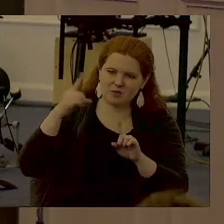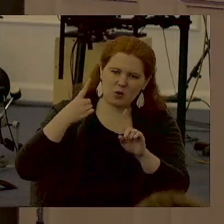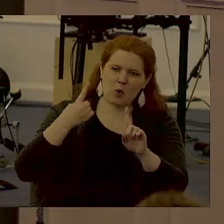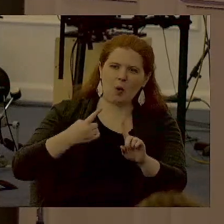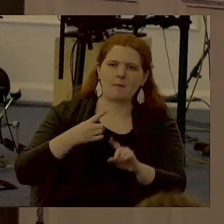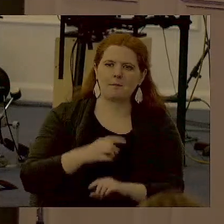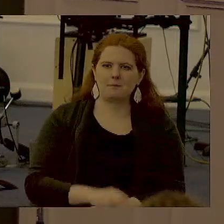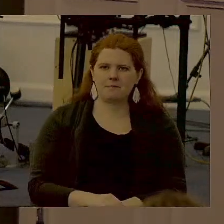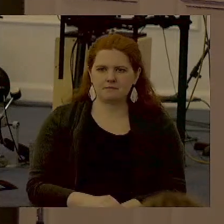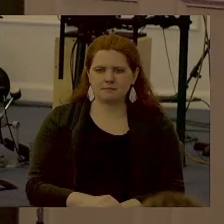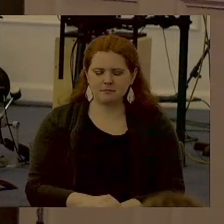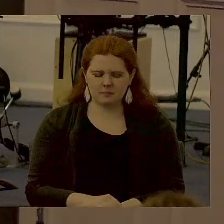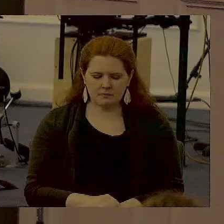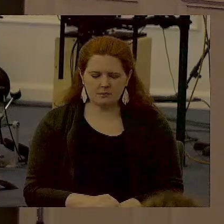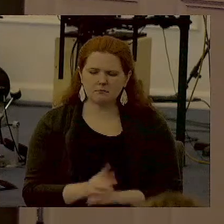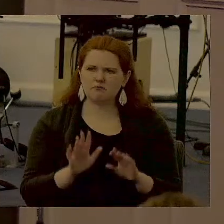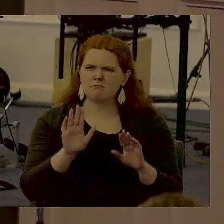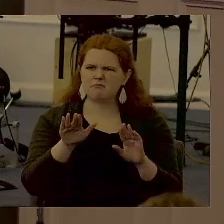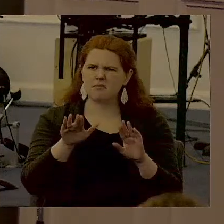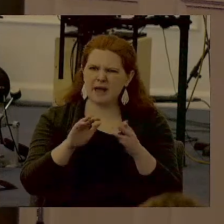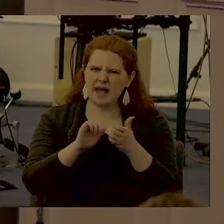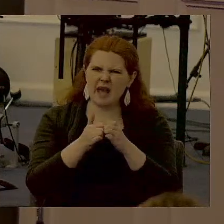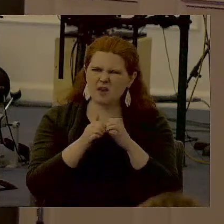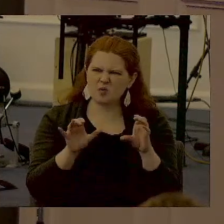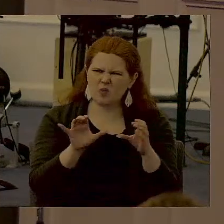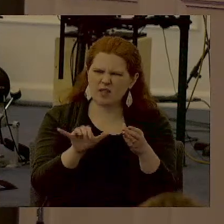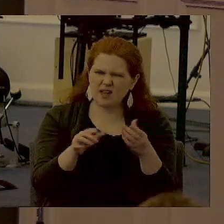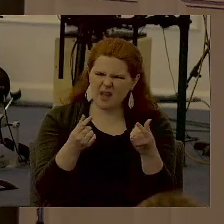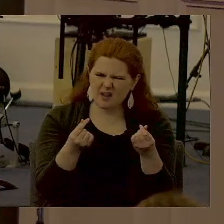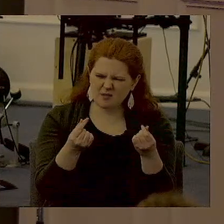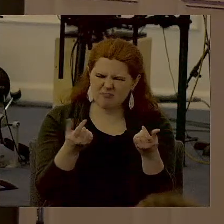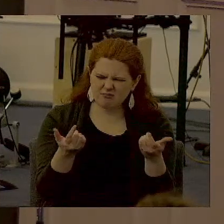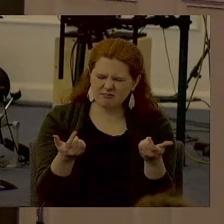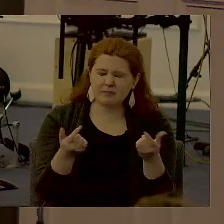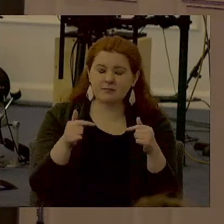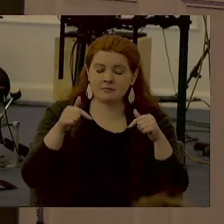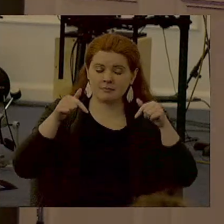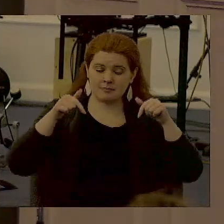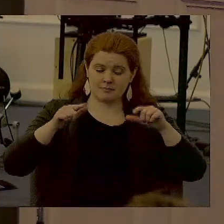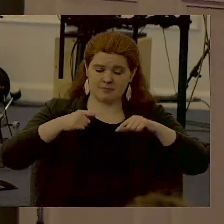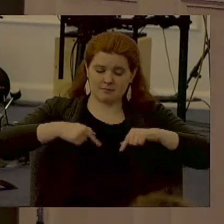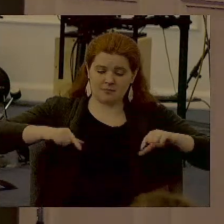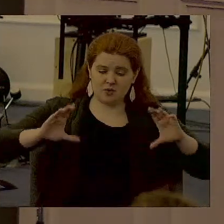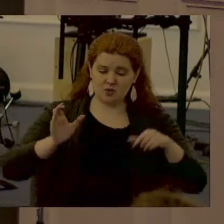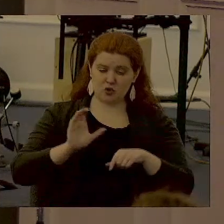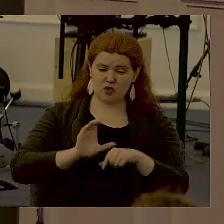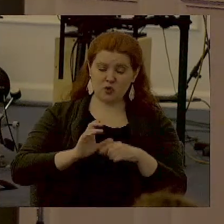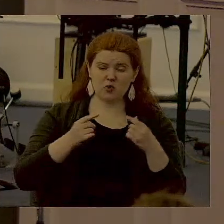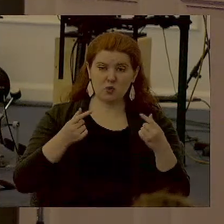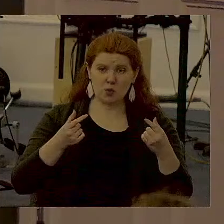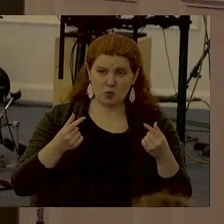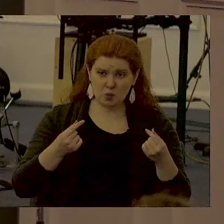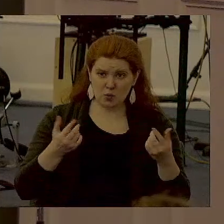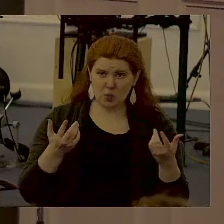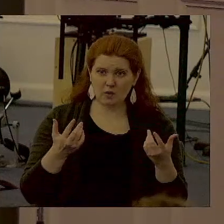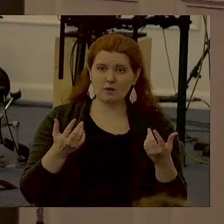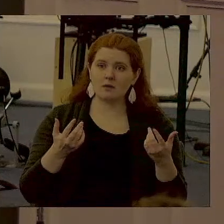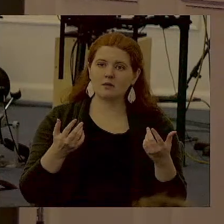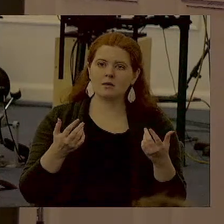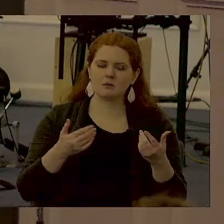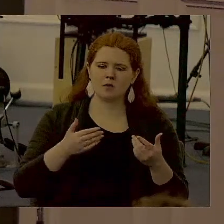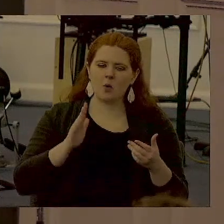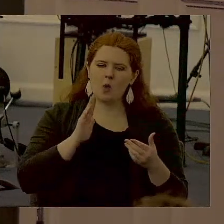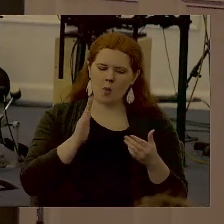goal. How do we do that? Well, as a church, what we're going to do is we're going to actually just create a